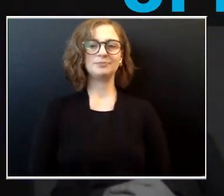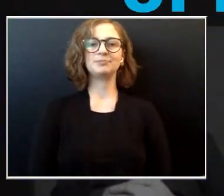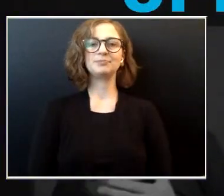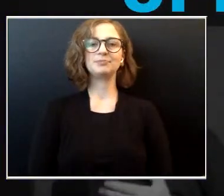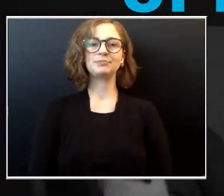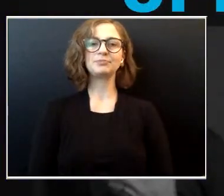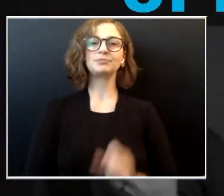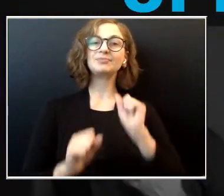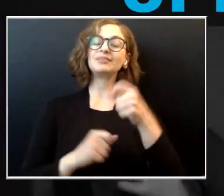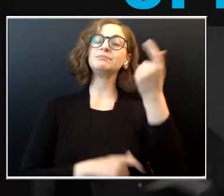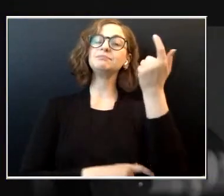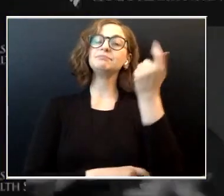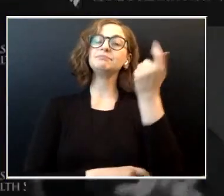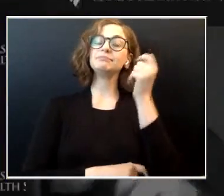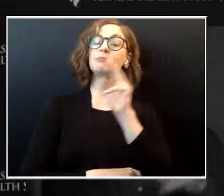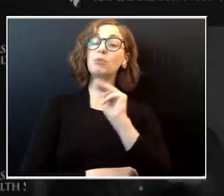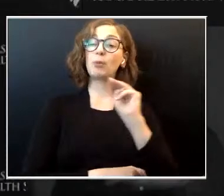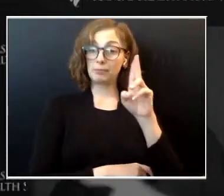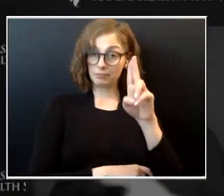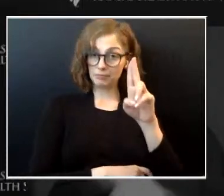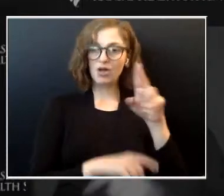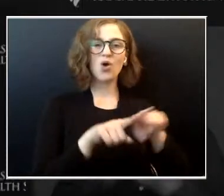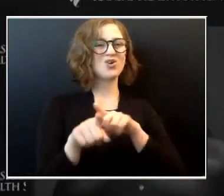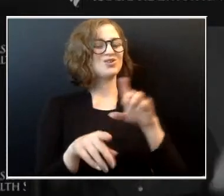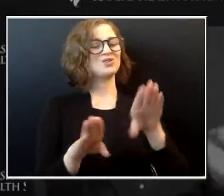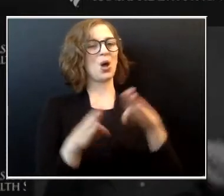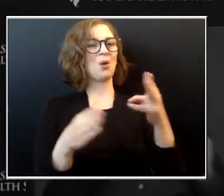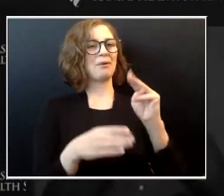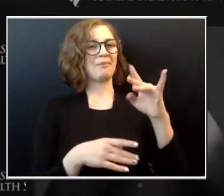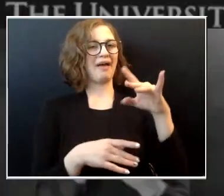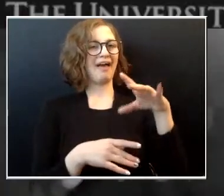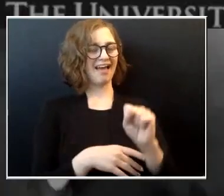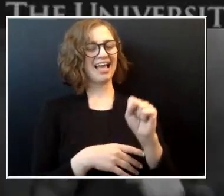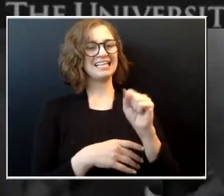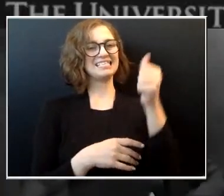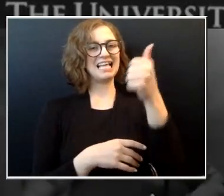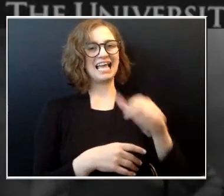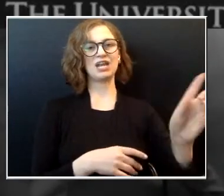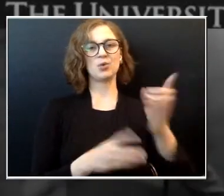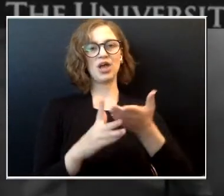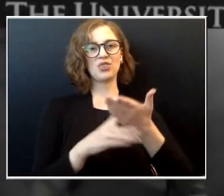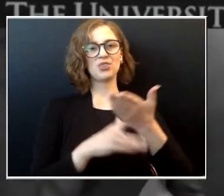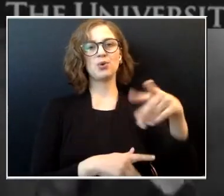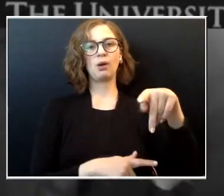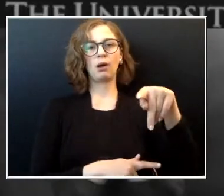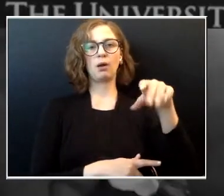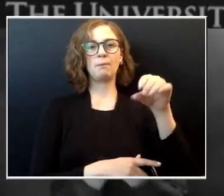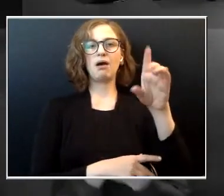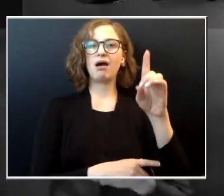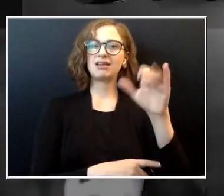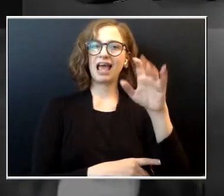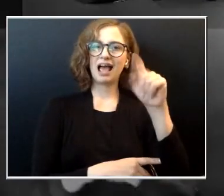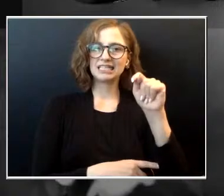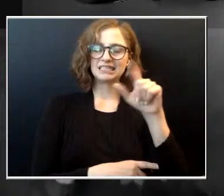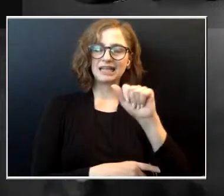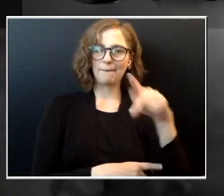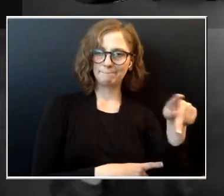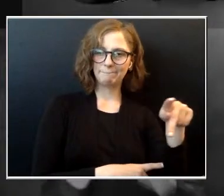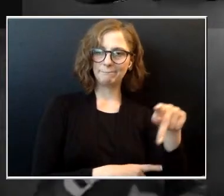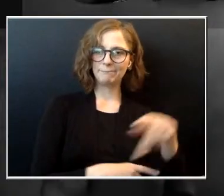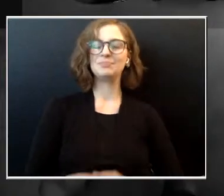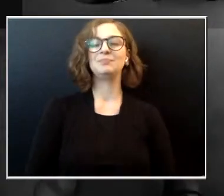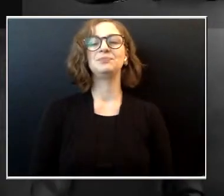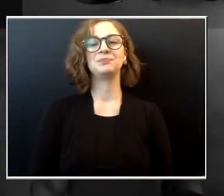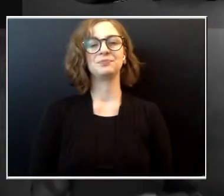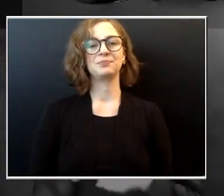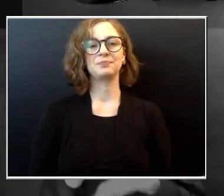Subscribe to our morning medical update and Open Mics with Dr. Stites podcasts. Now, everywhere podcasts are available.